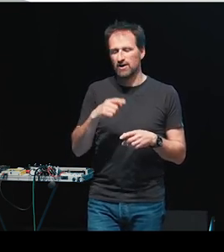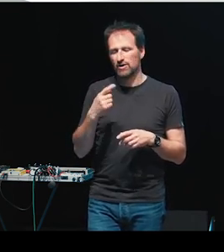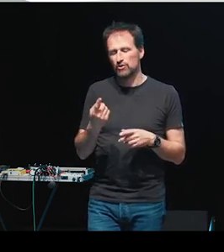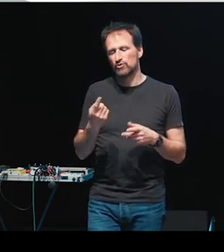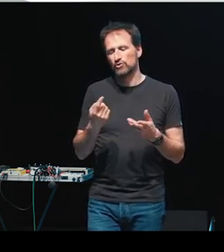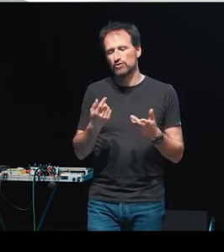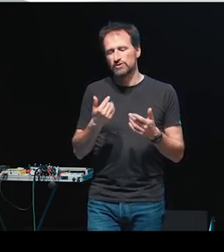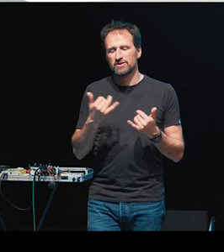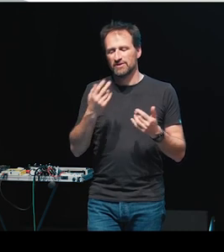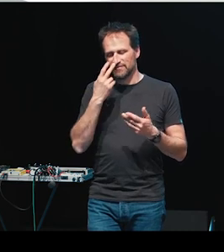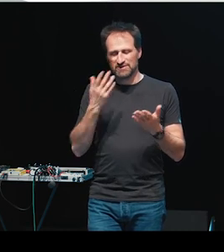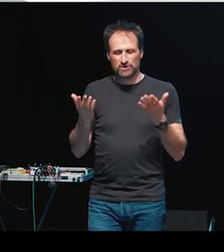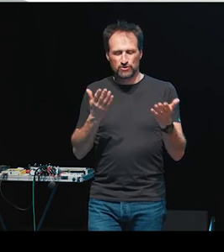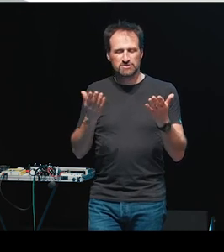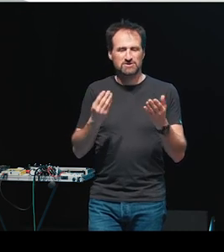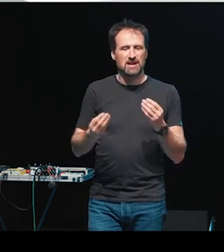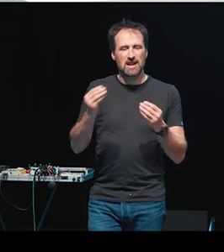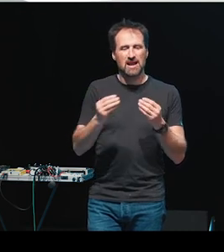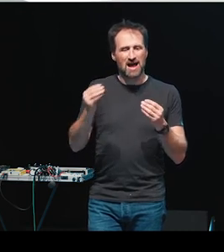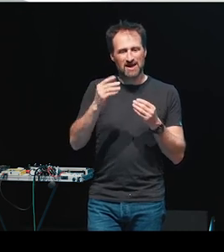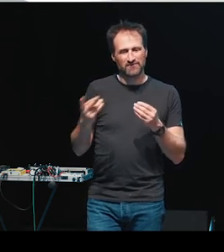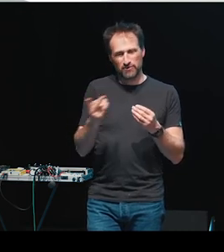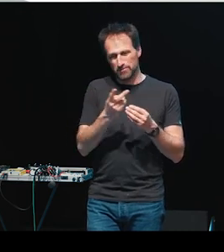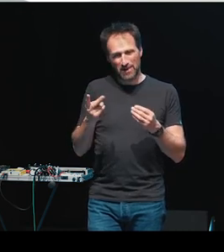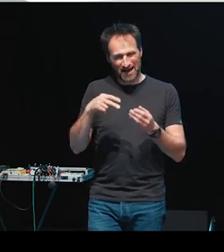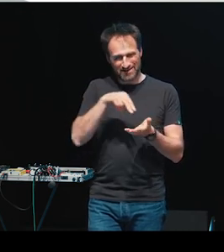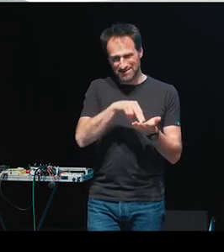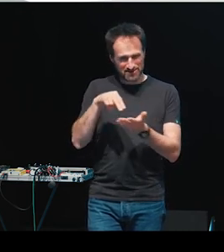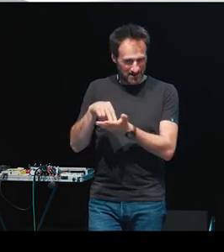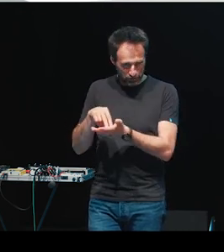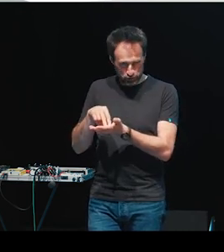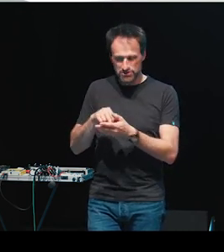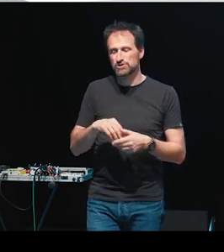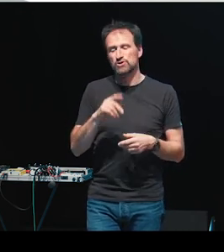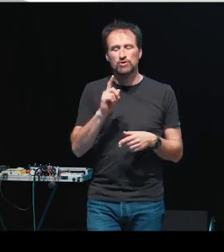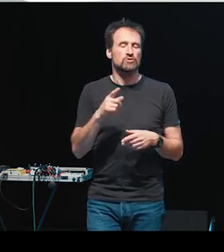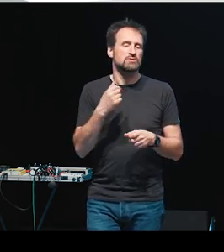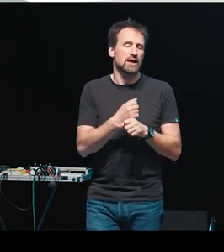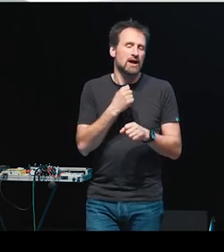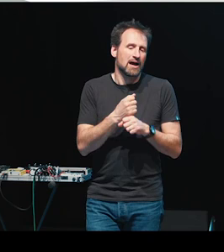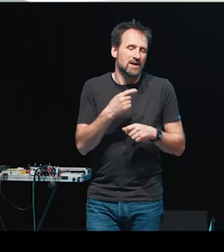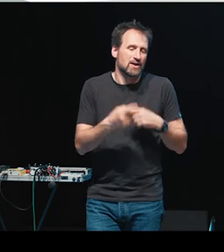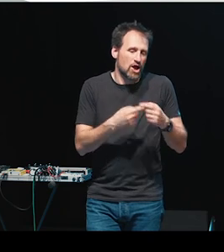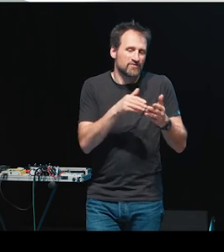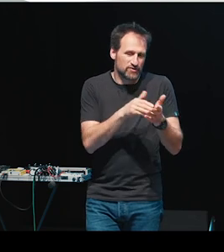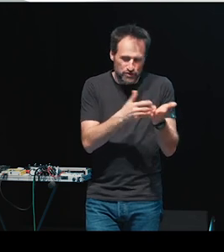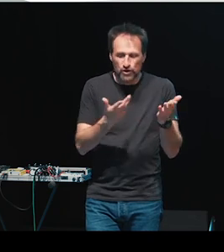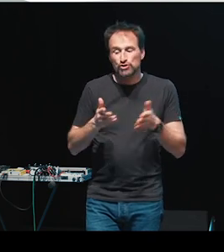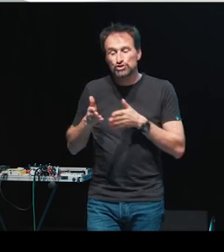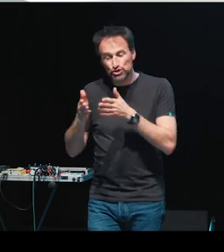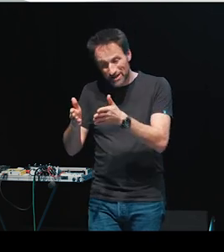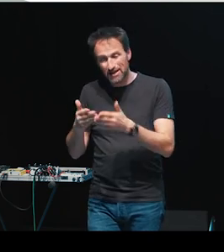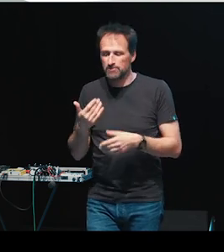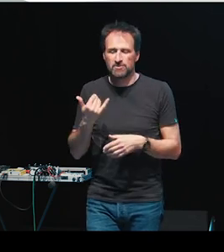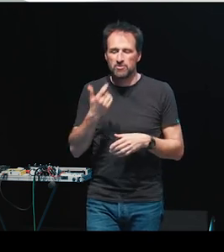distinguishing between loading and null states. But it's a work in progress. And stream is more experimental. It's not supported in either of